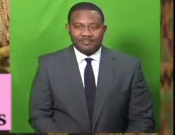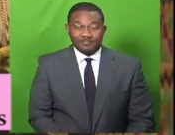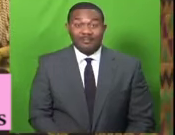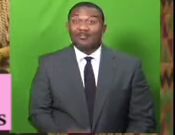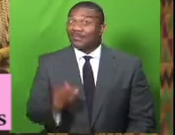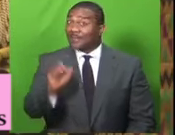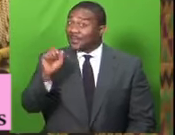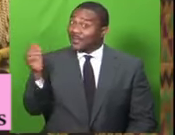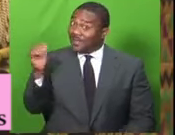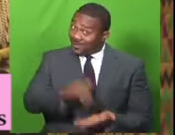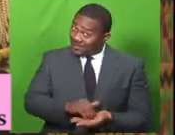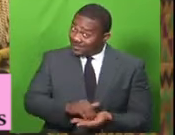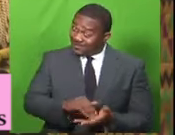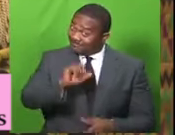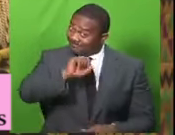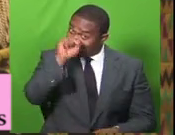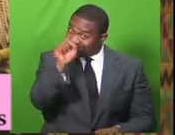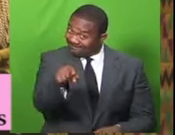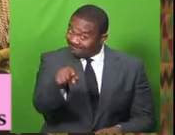I put the question again.